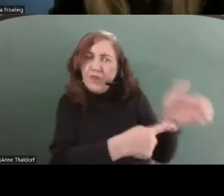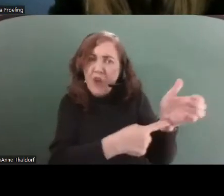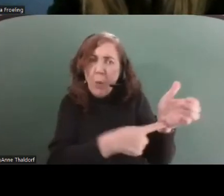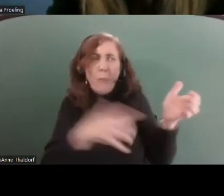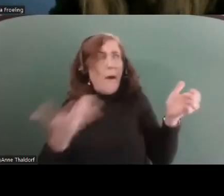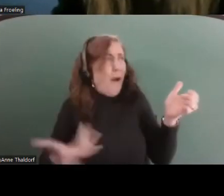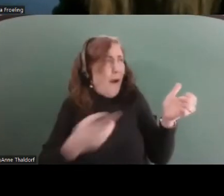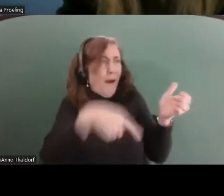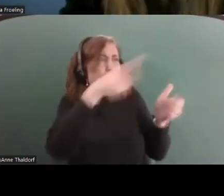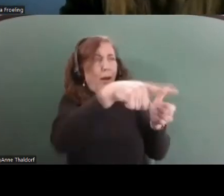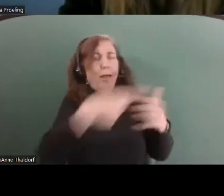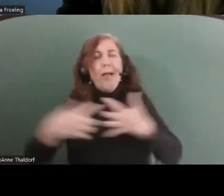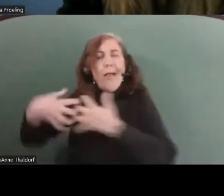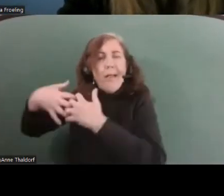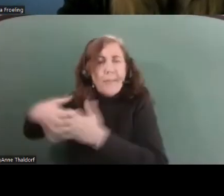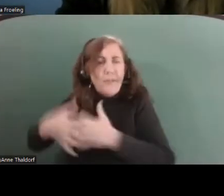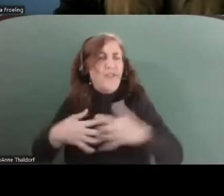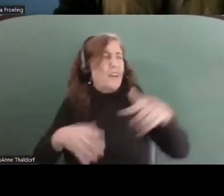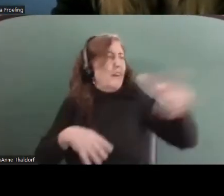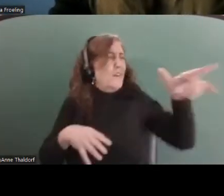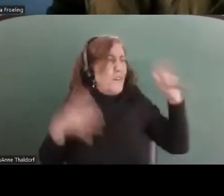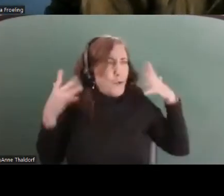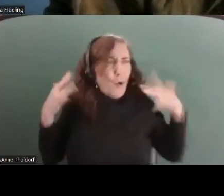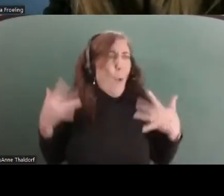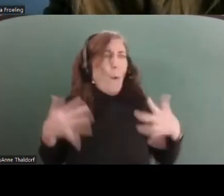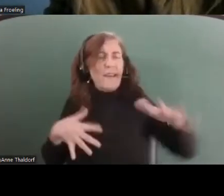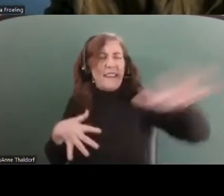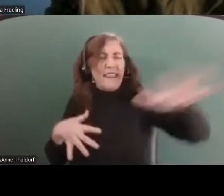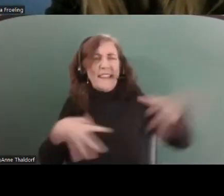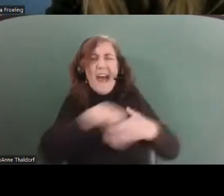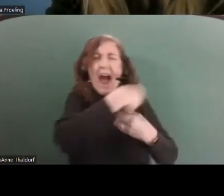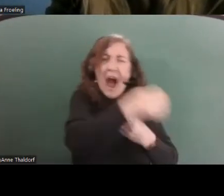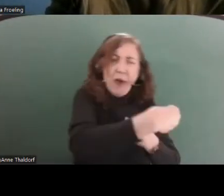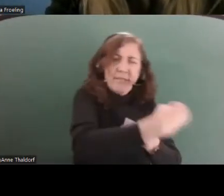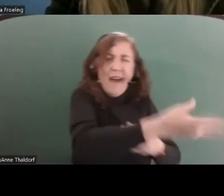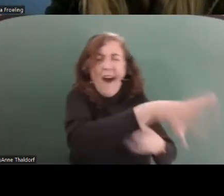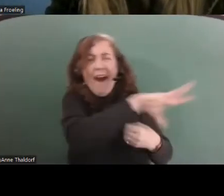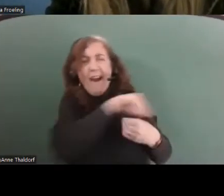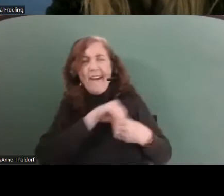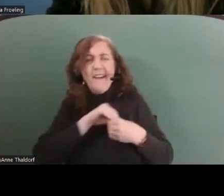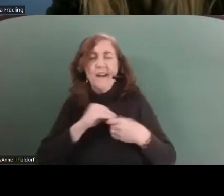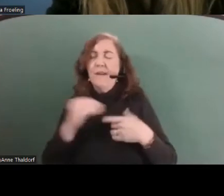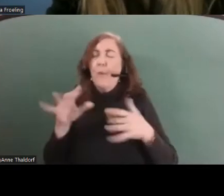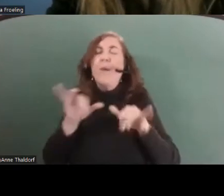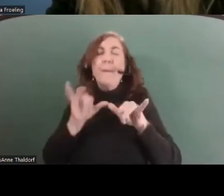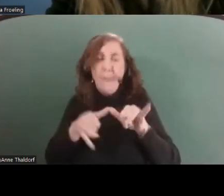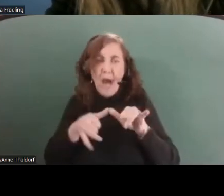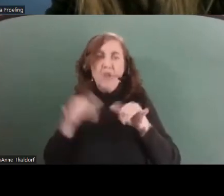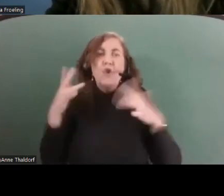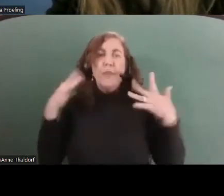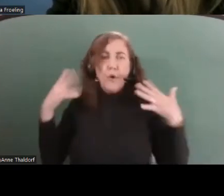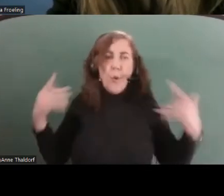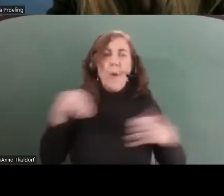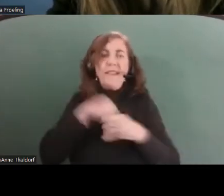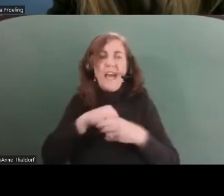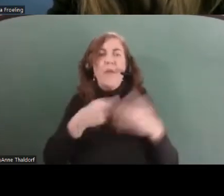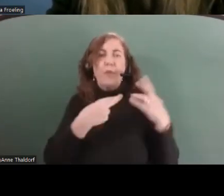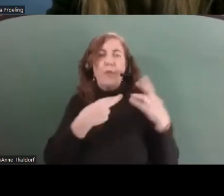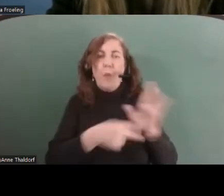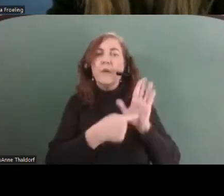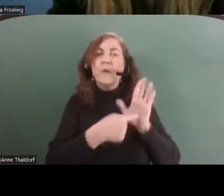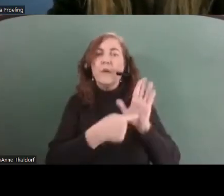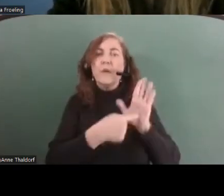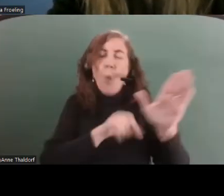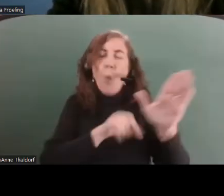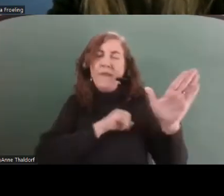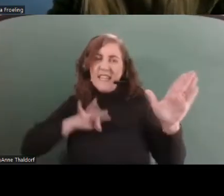to, measure the noise in the room. So if the teacher's speaking at 65 and